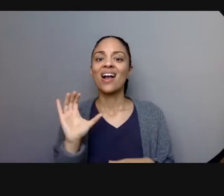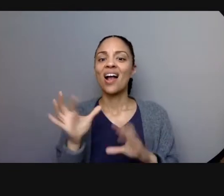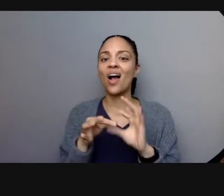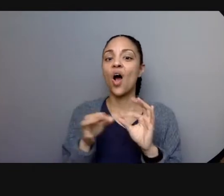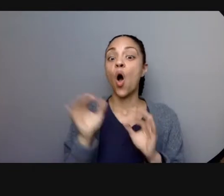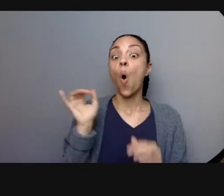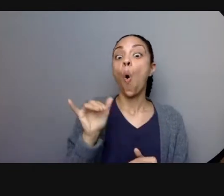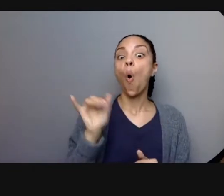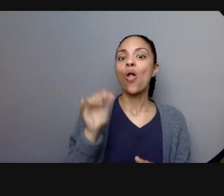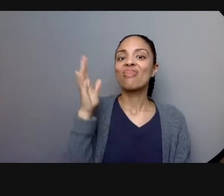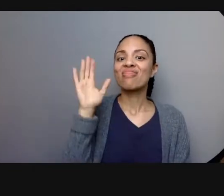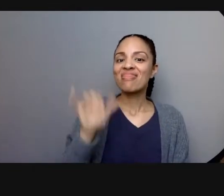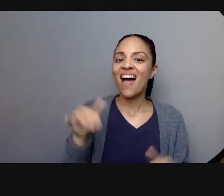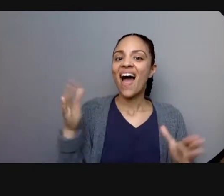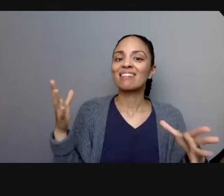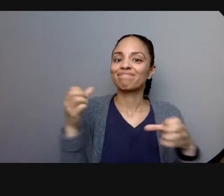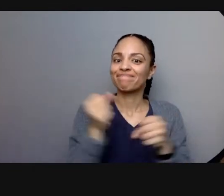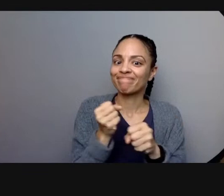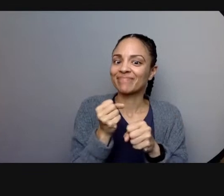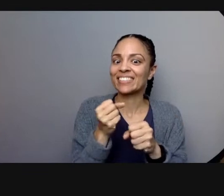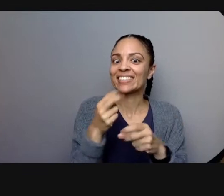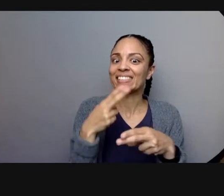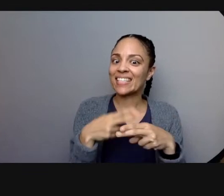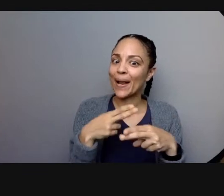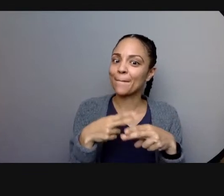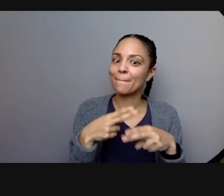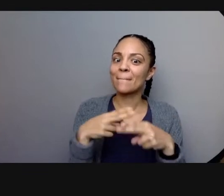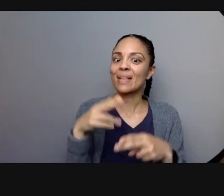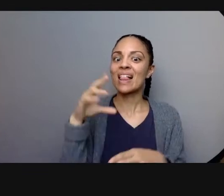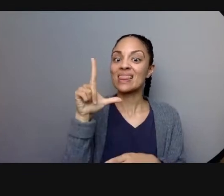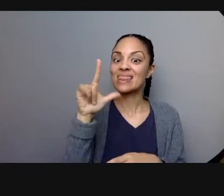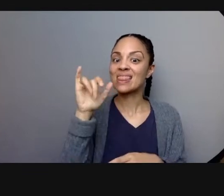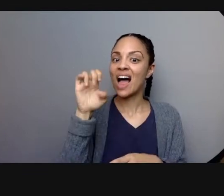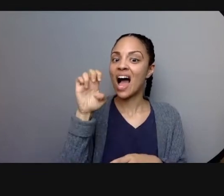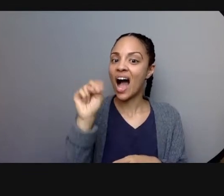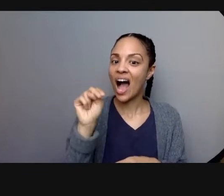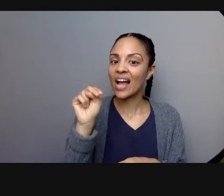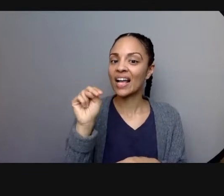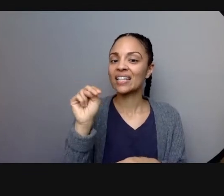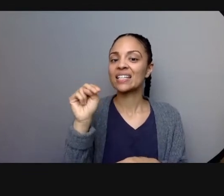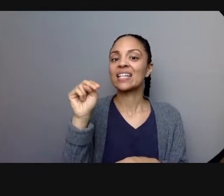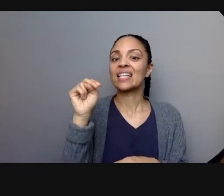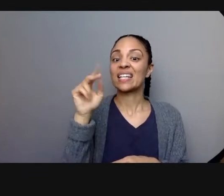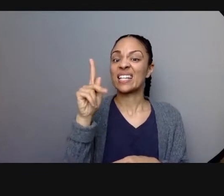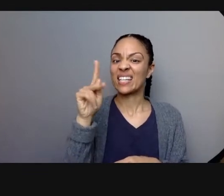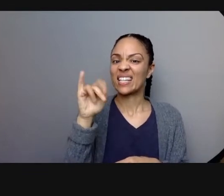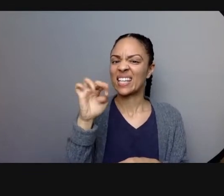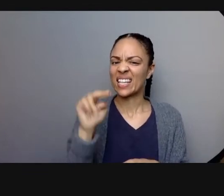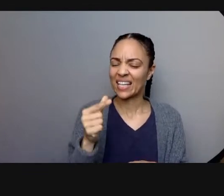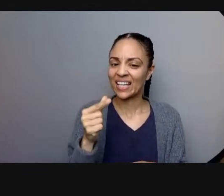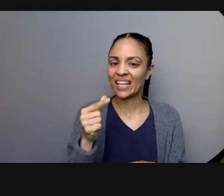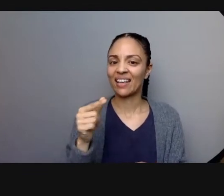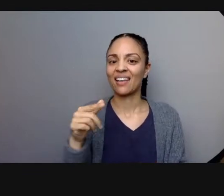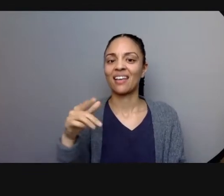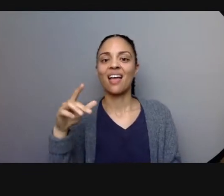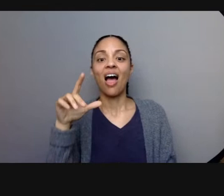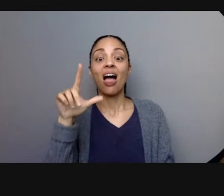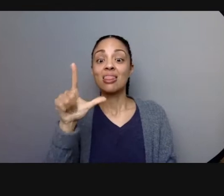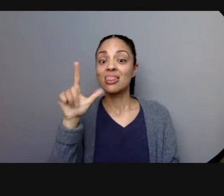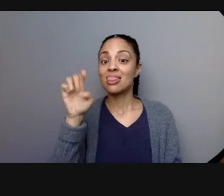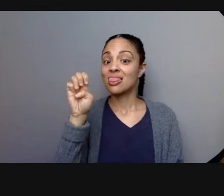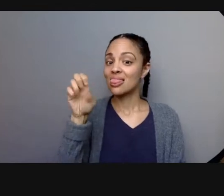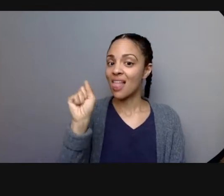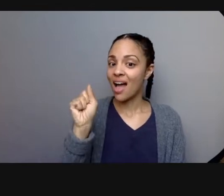is. See? Didn't I tell you Rennie will remember? And he said Les was called Rhino. Yeah, thank you. See how Rennie